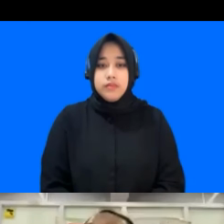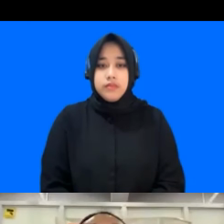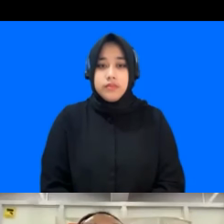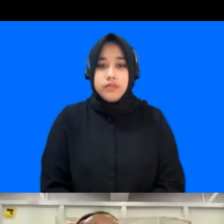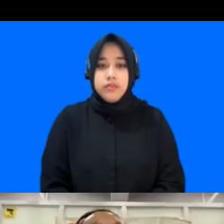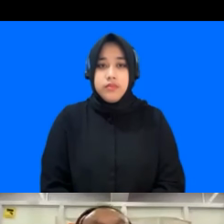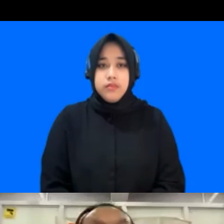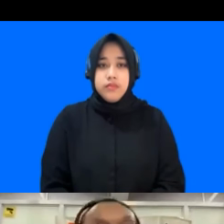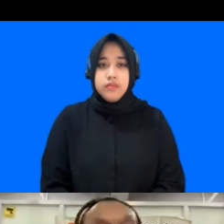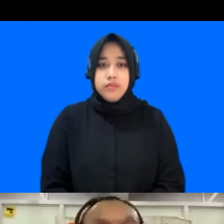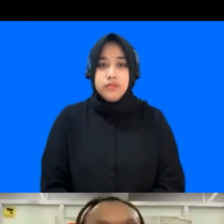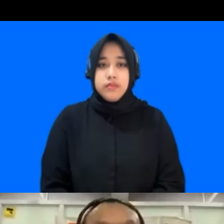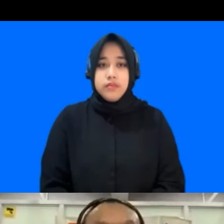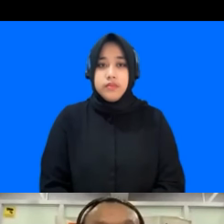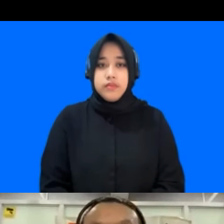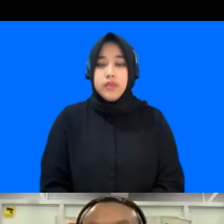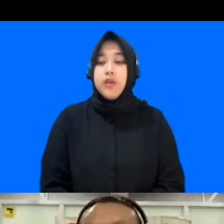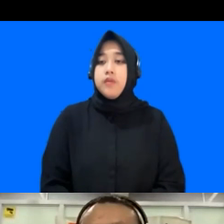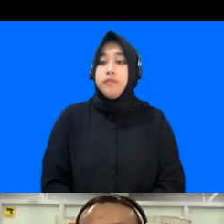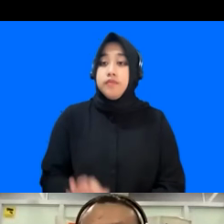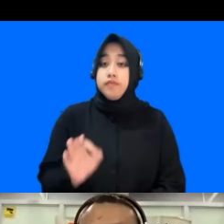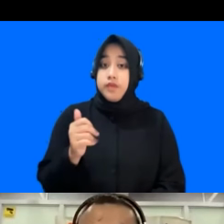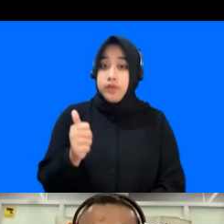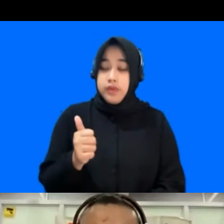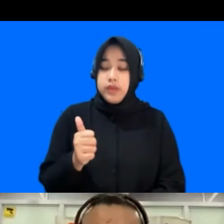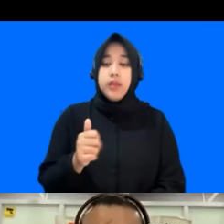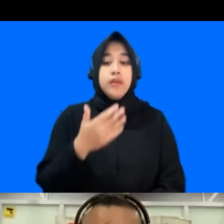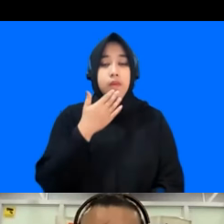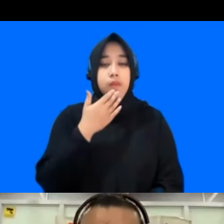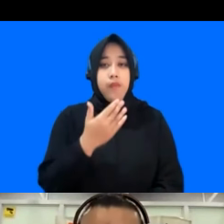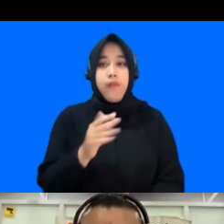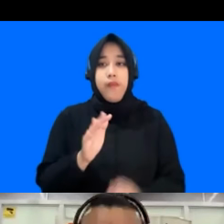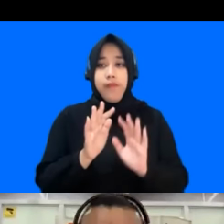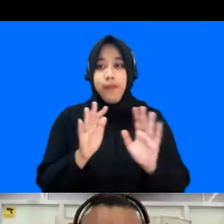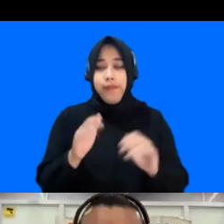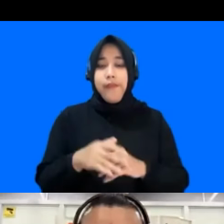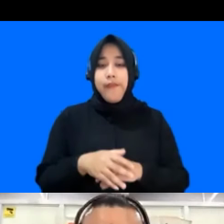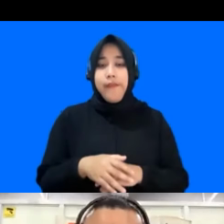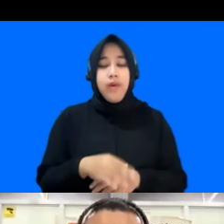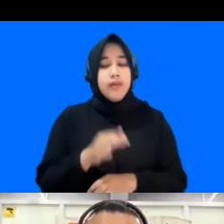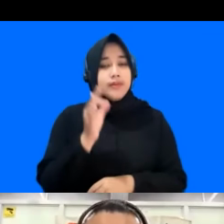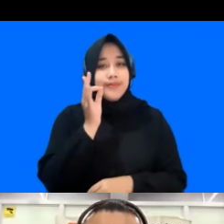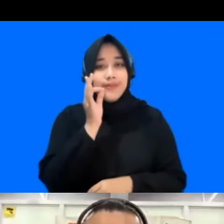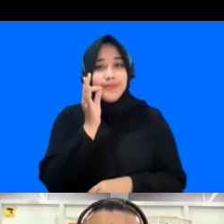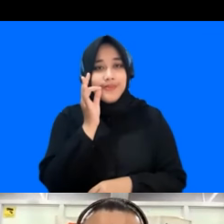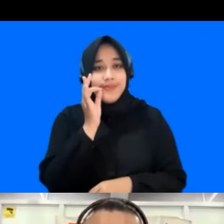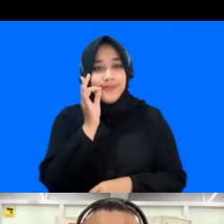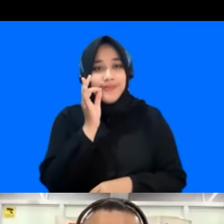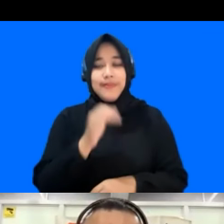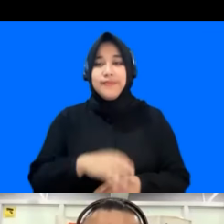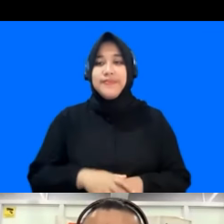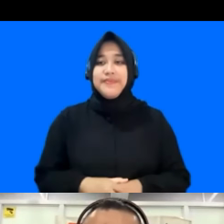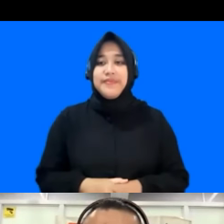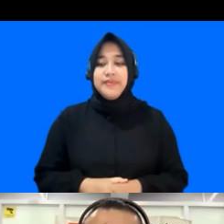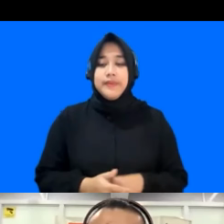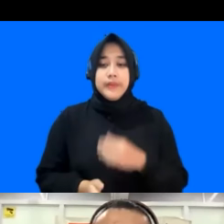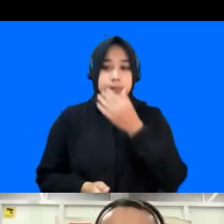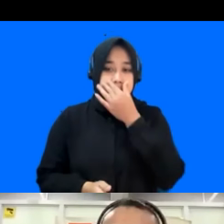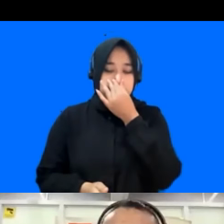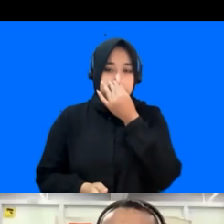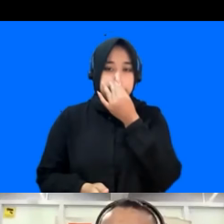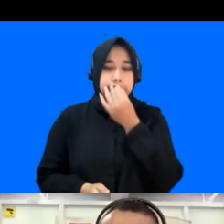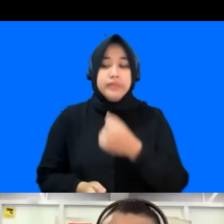All right, great, thank you. So sorry, Patrick from Engineering Good, based in Singapore, and our goal is really to